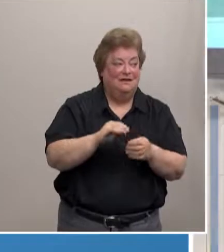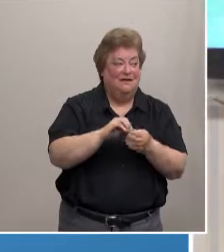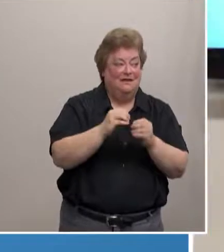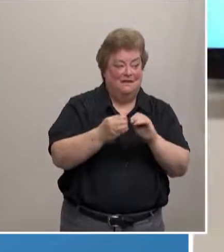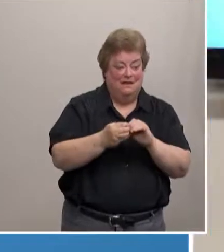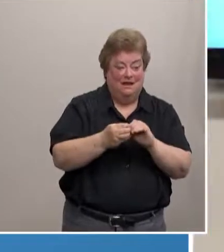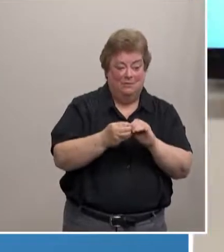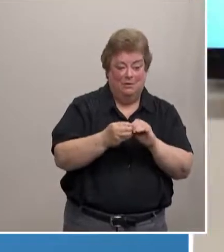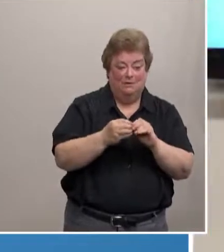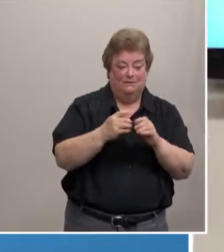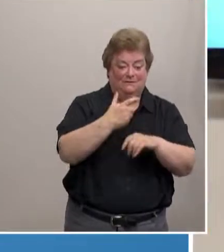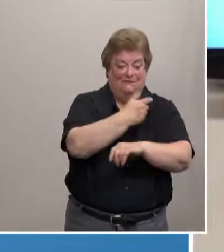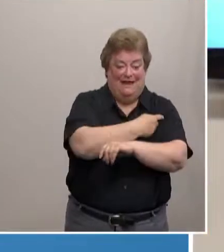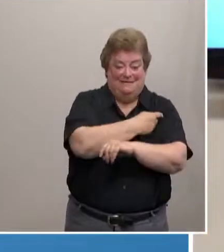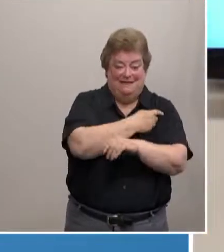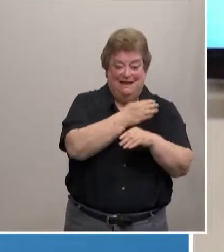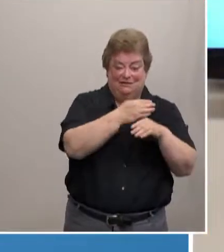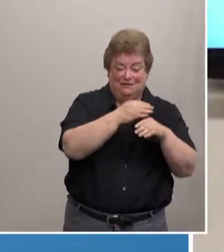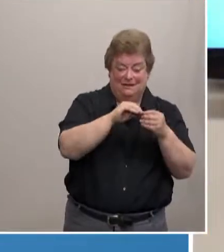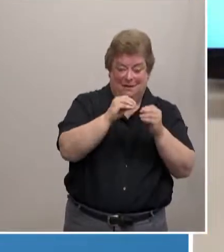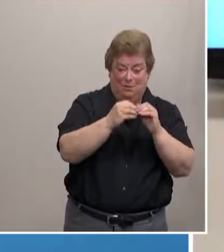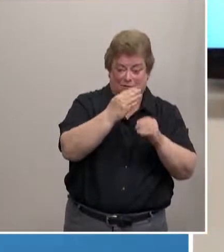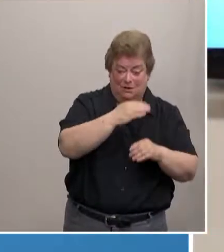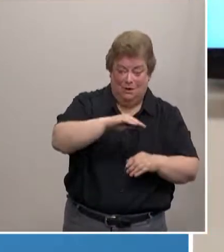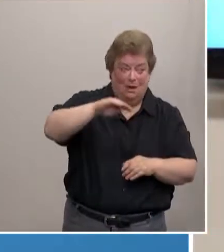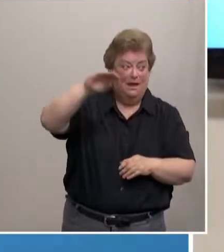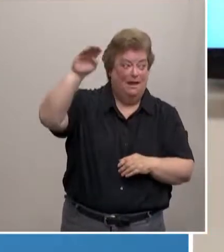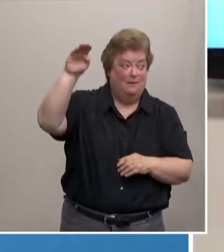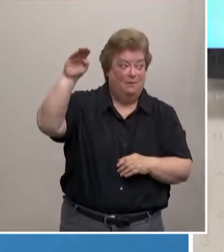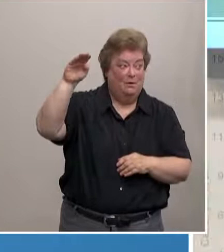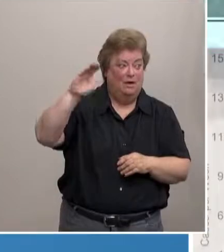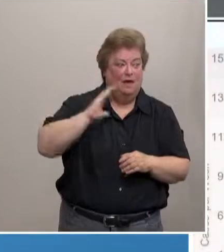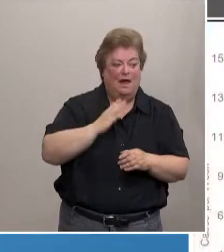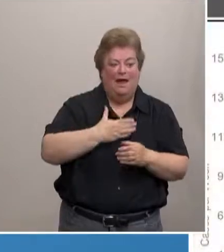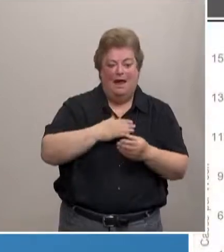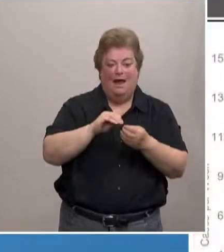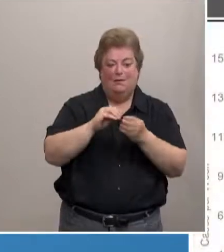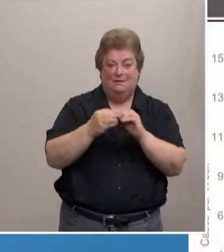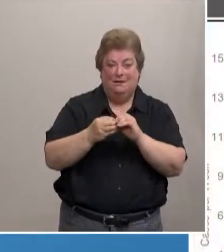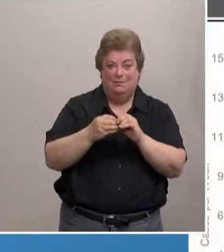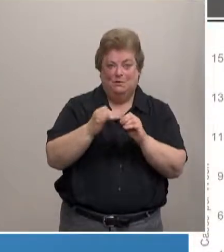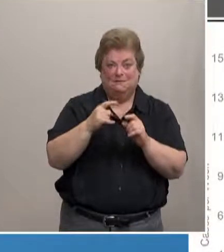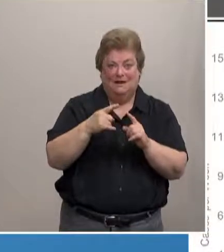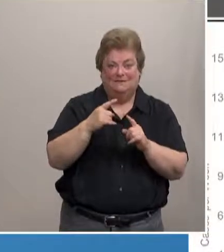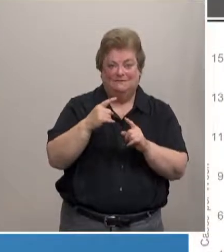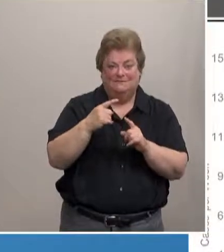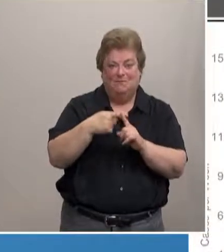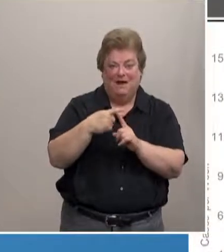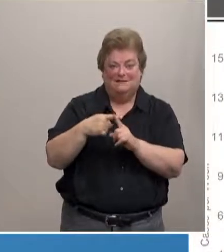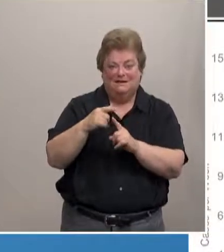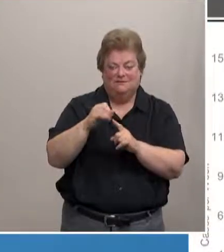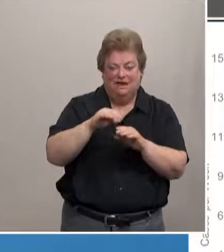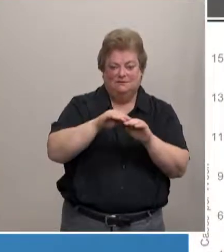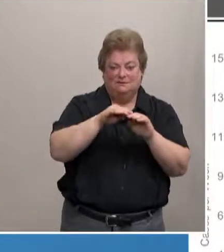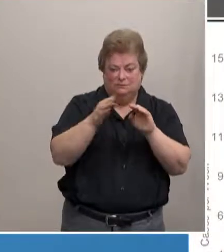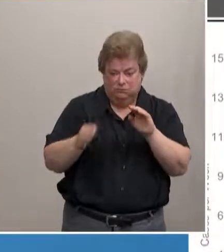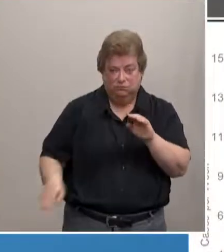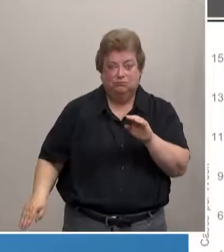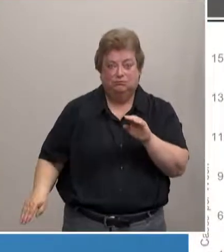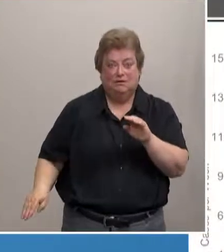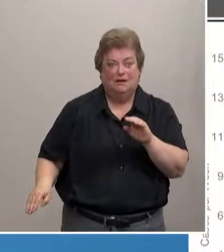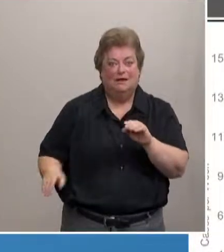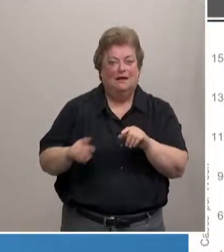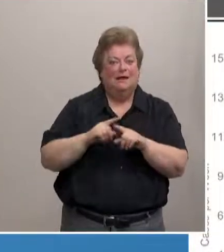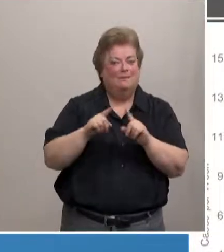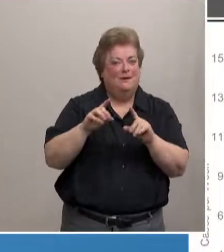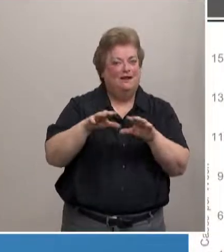have gone up, as our vaccinations numbers have gone up, our case numbers have just gone down dramatically. But